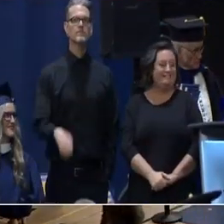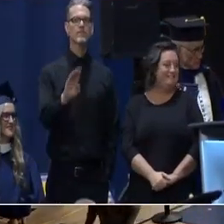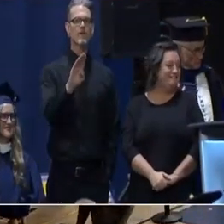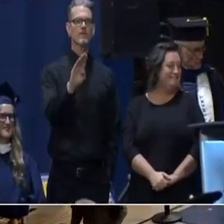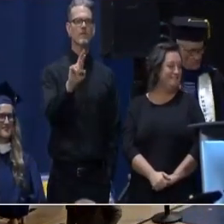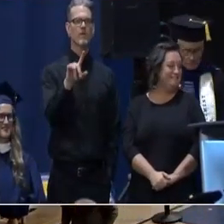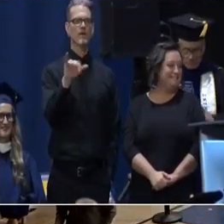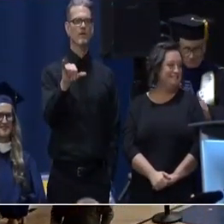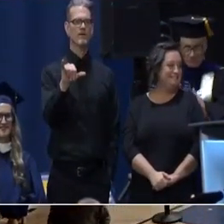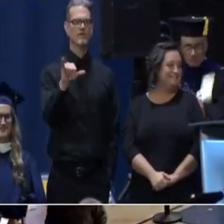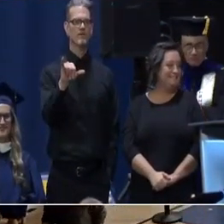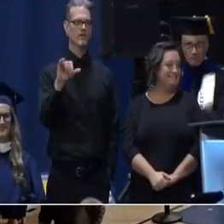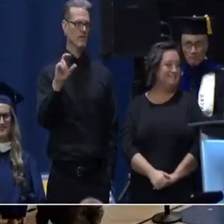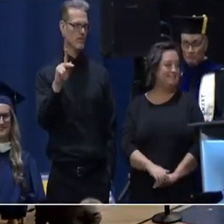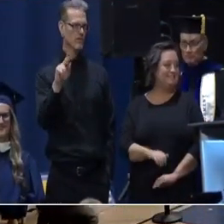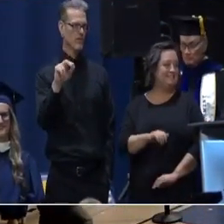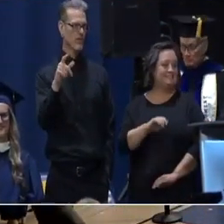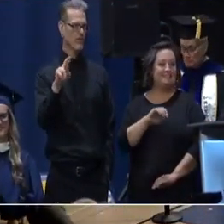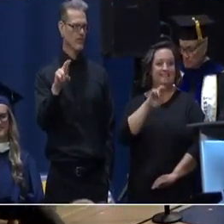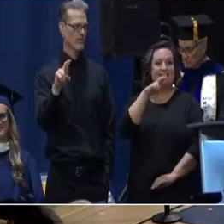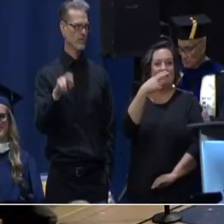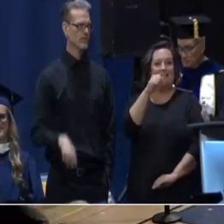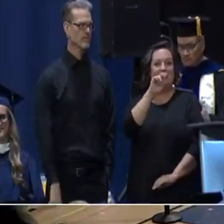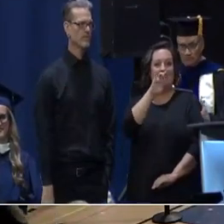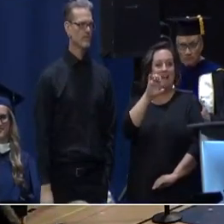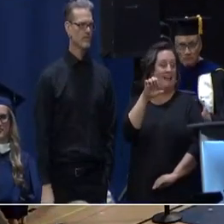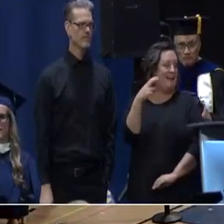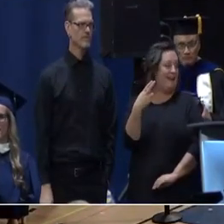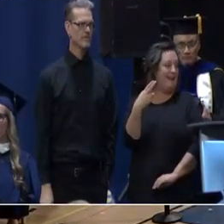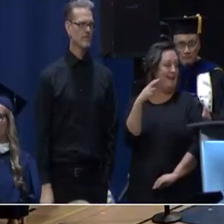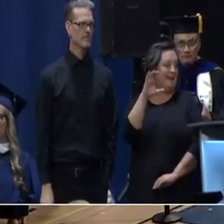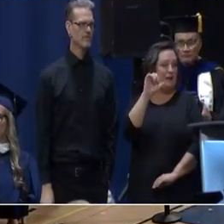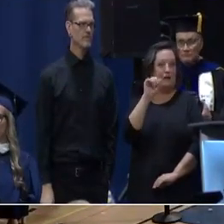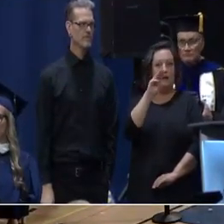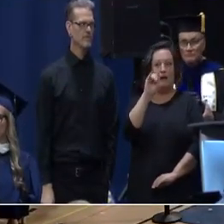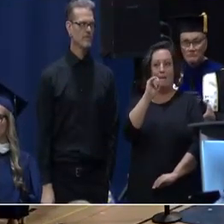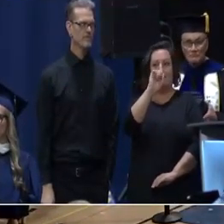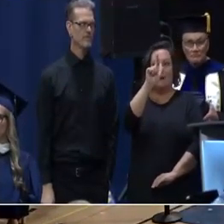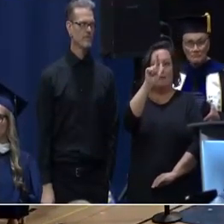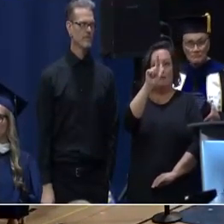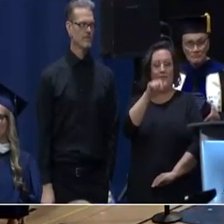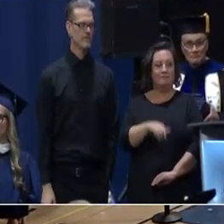Brittany Kruger. Hannah Carmichael.